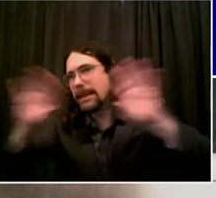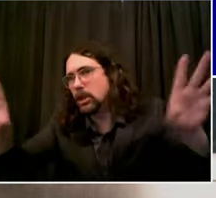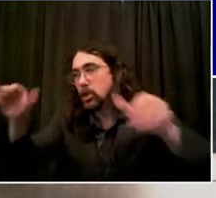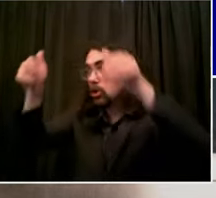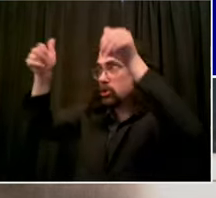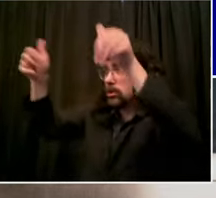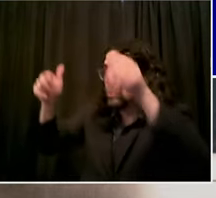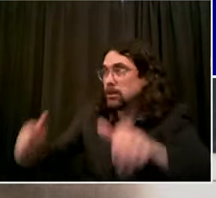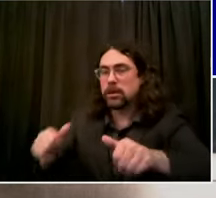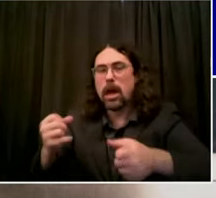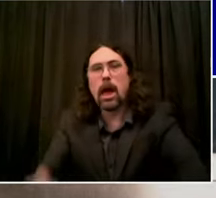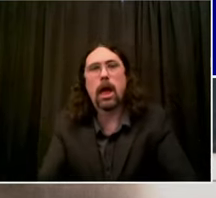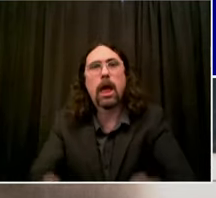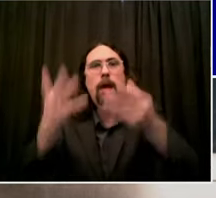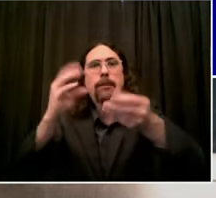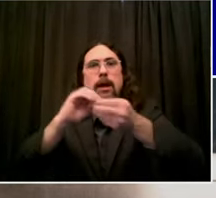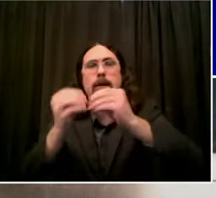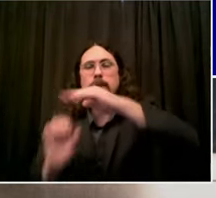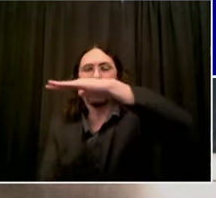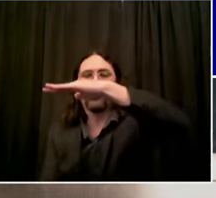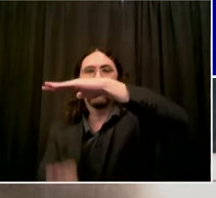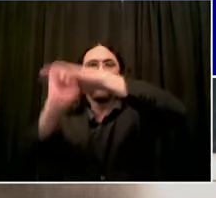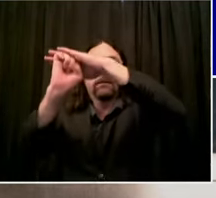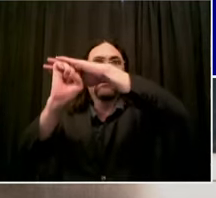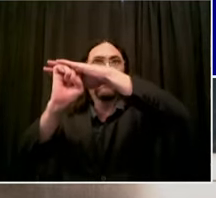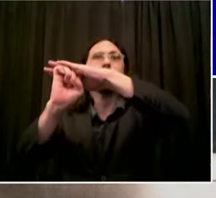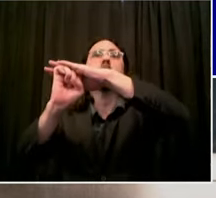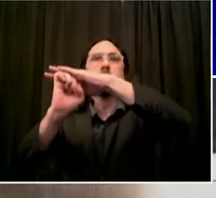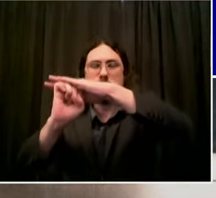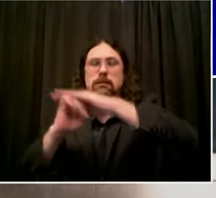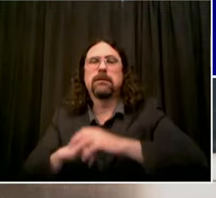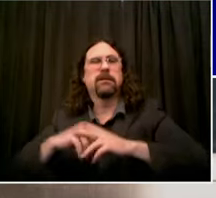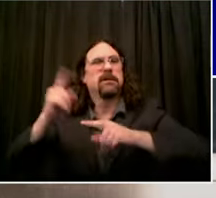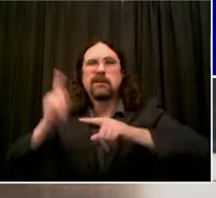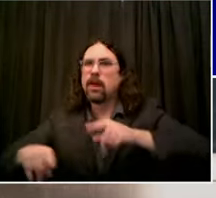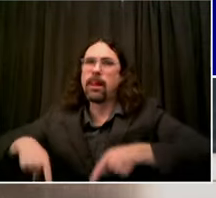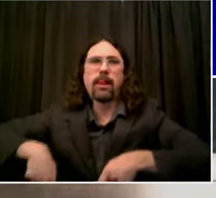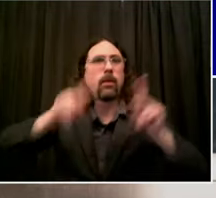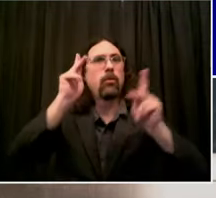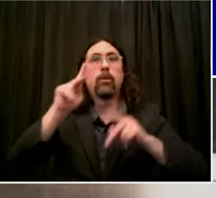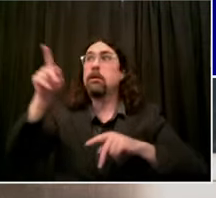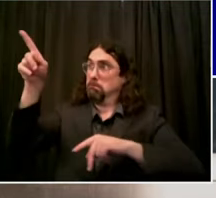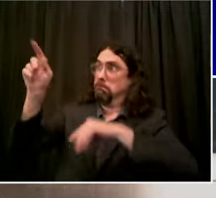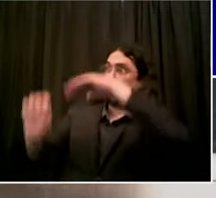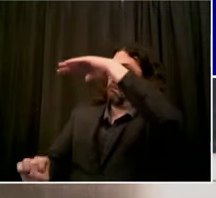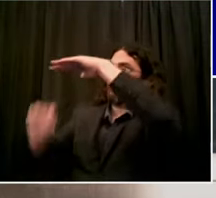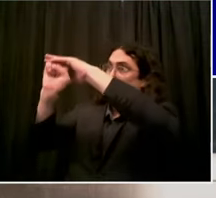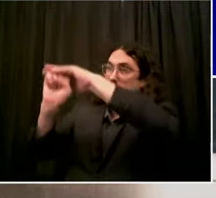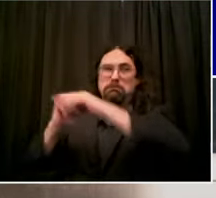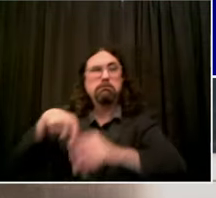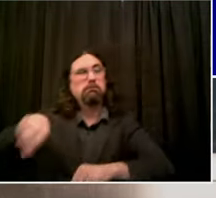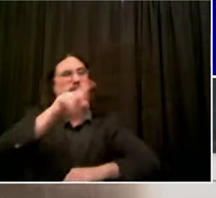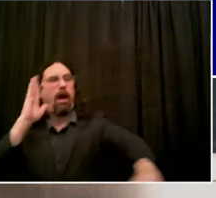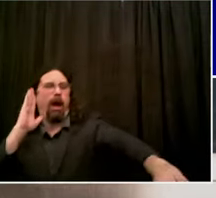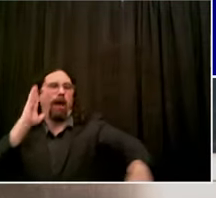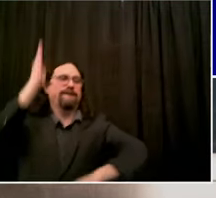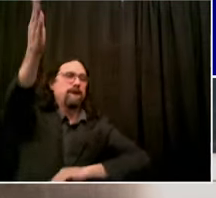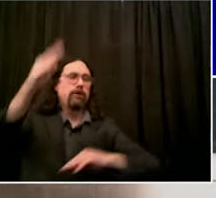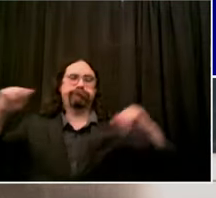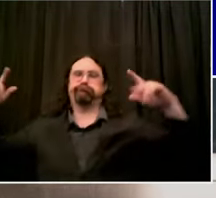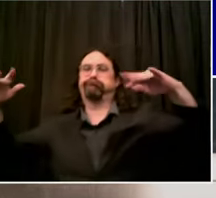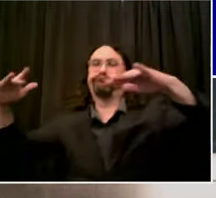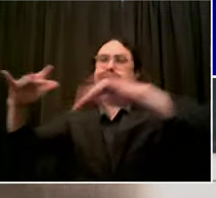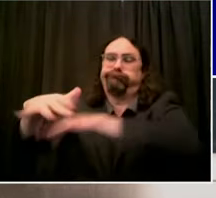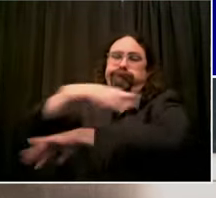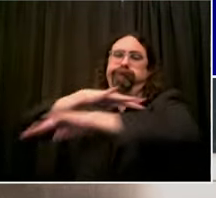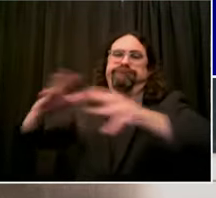everyone. This subway car can handle whatever number it is of people, no more. This bus, this number of people, no more, while we're